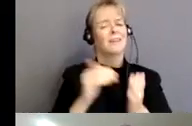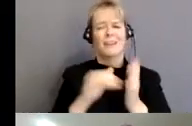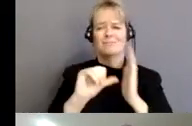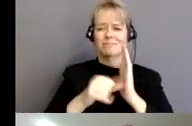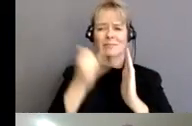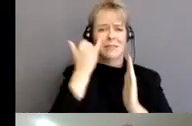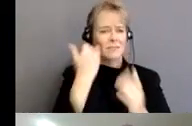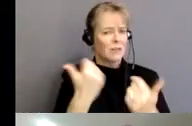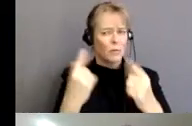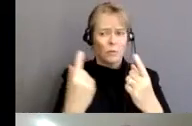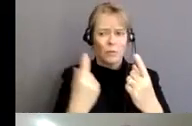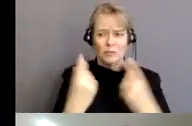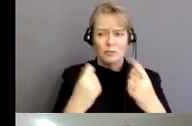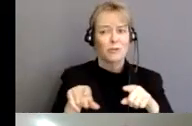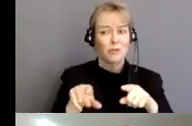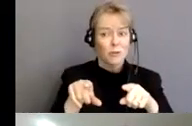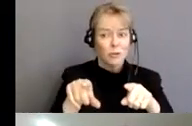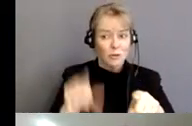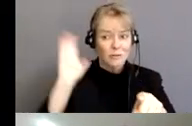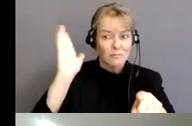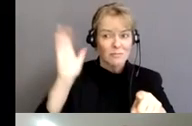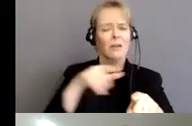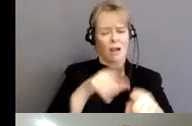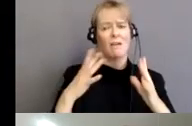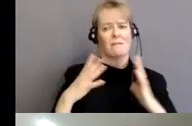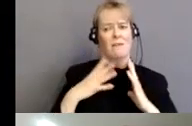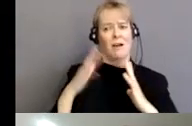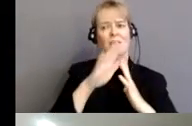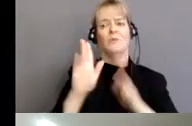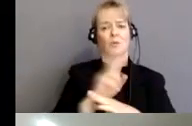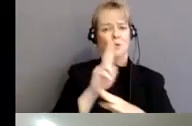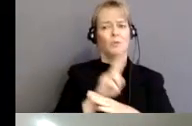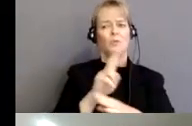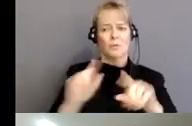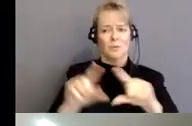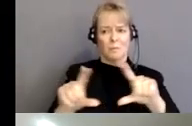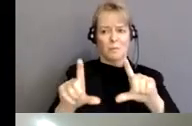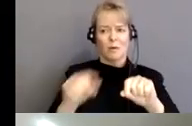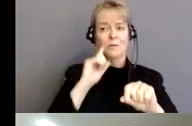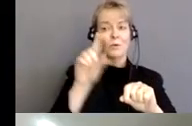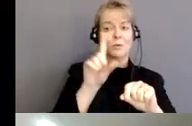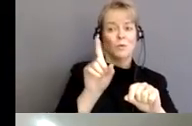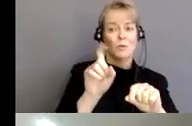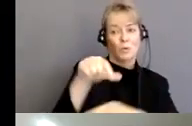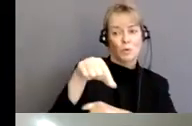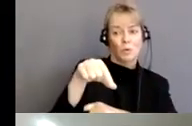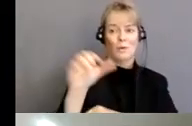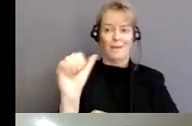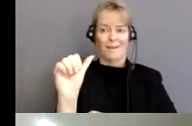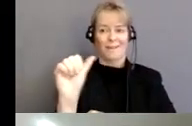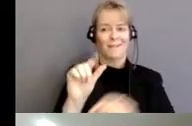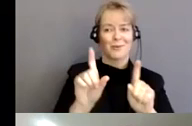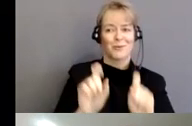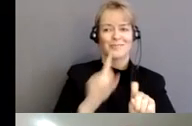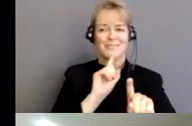the presentation goes on, I encourage you to put the actual question in the question answer box. And if you have any technical issues